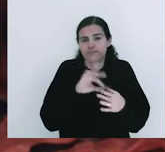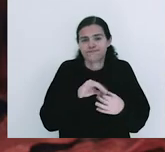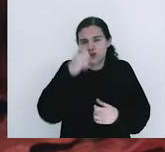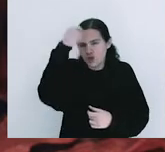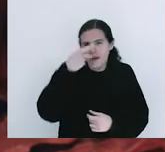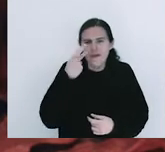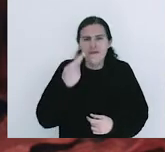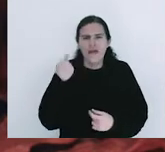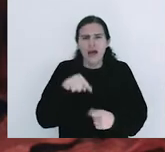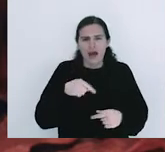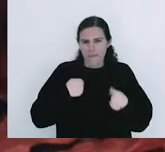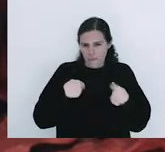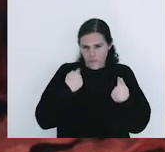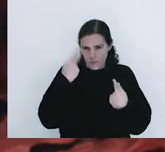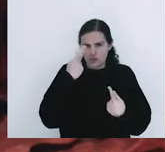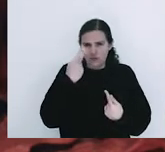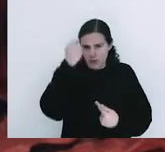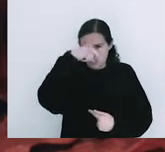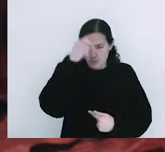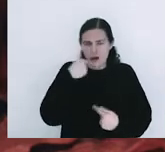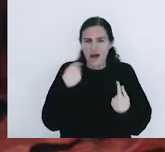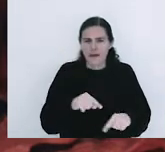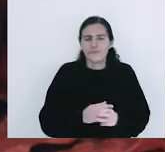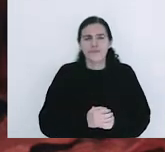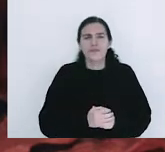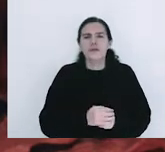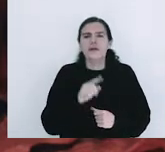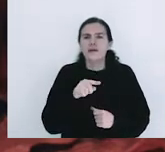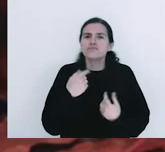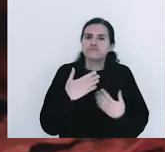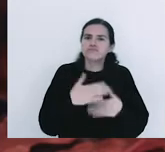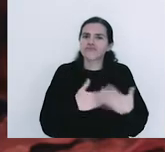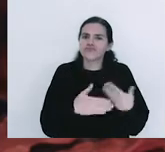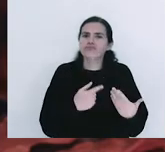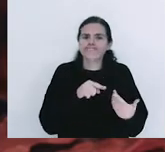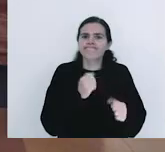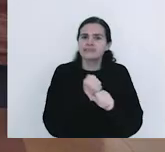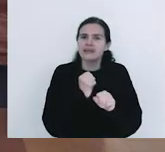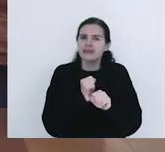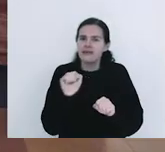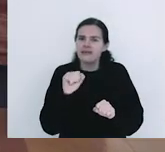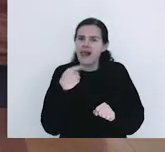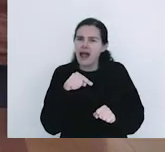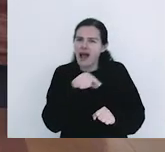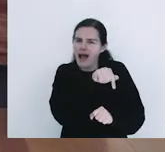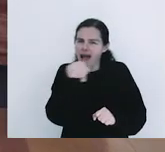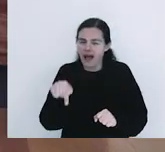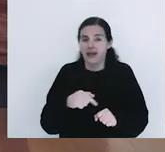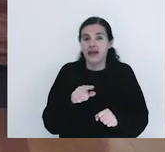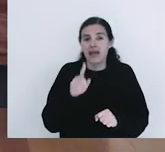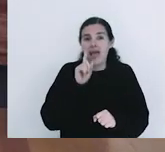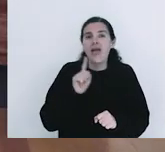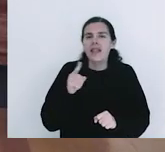biography, autobiography, is very active in her work. If